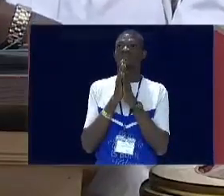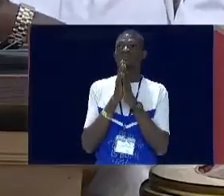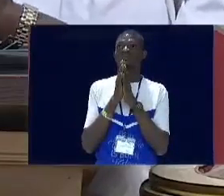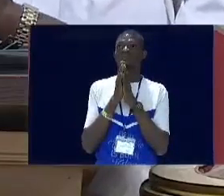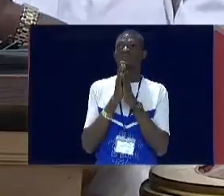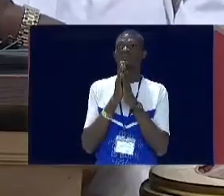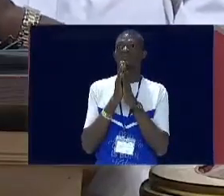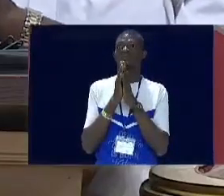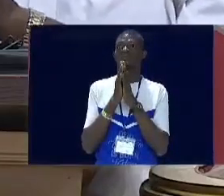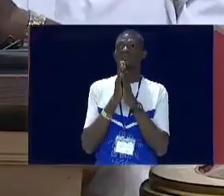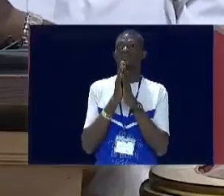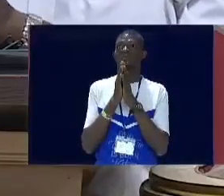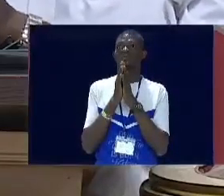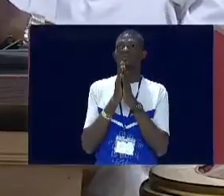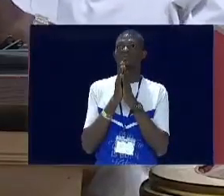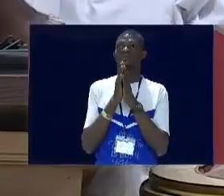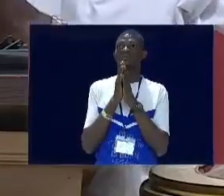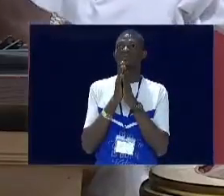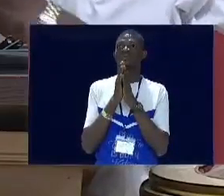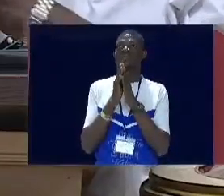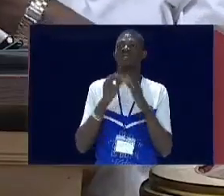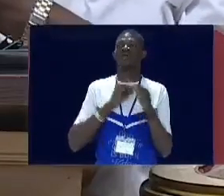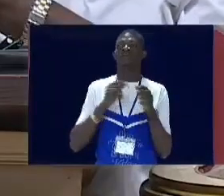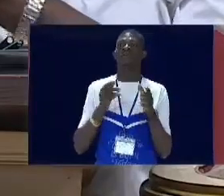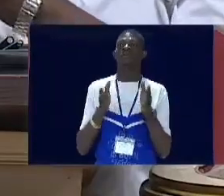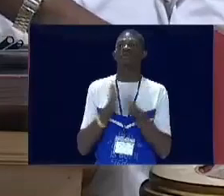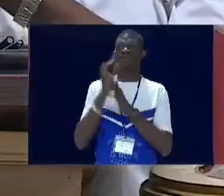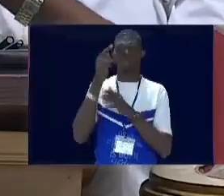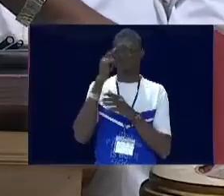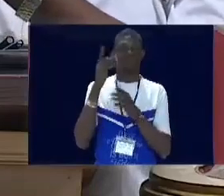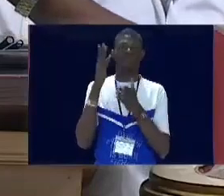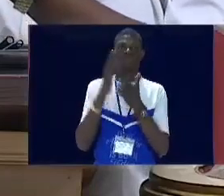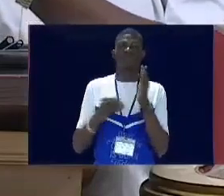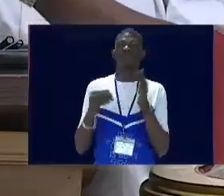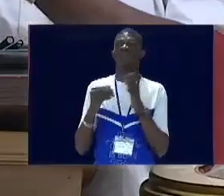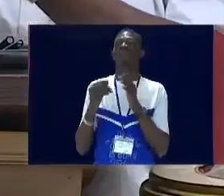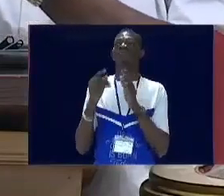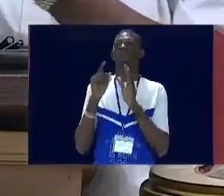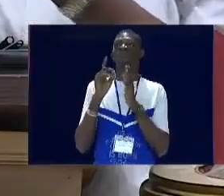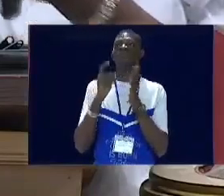for 30 minutes. And then